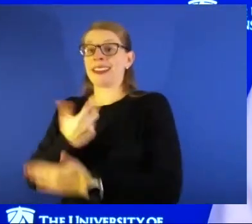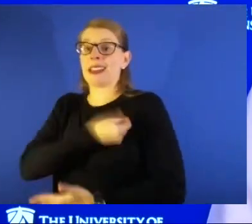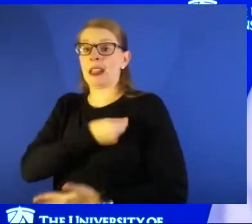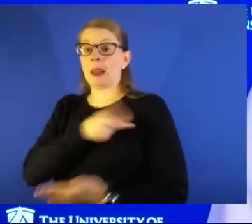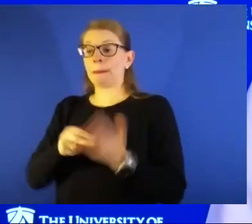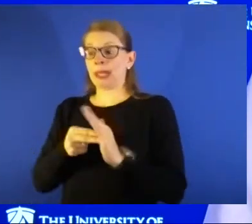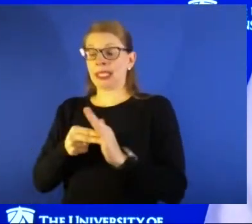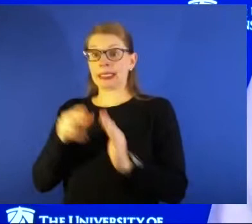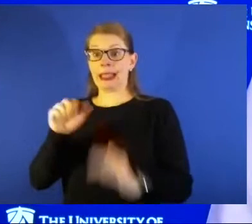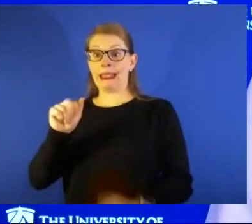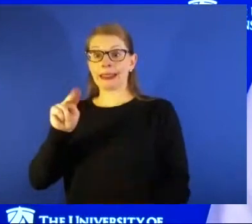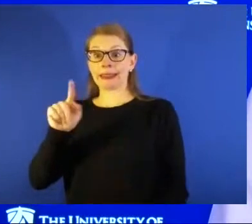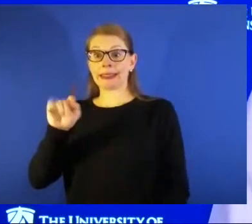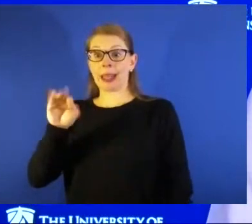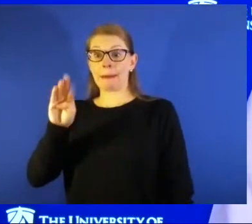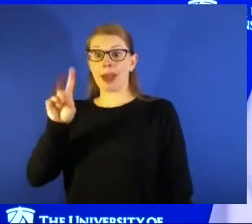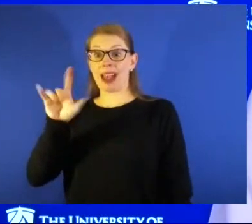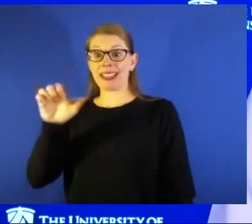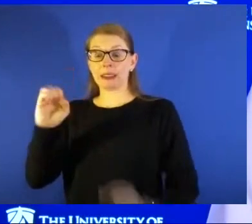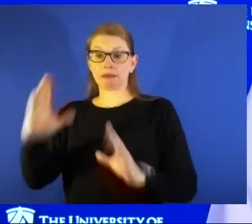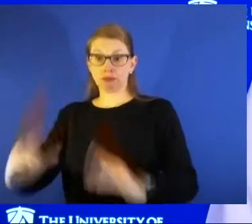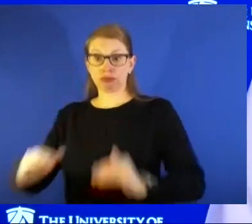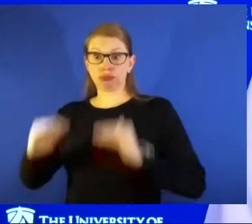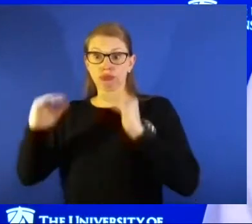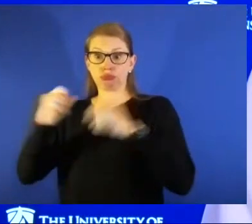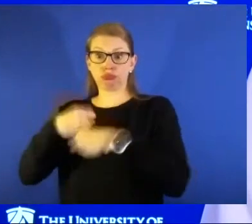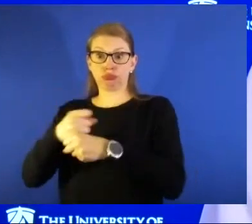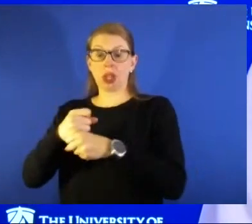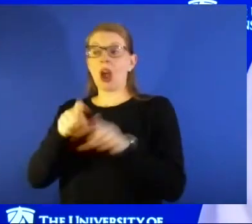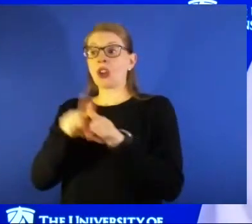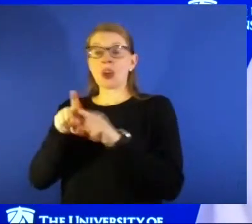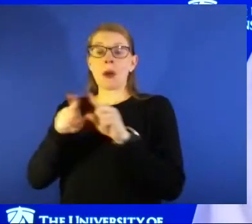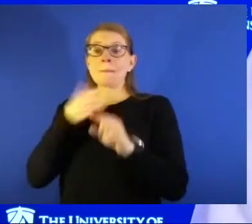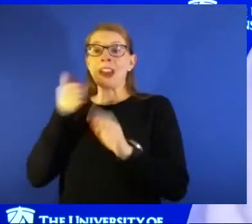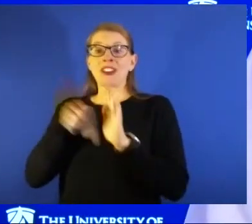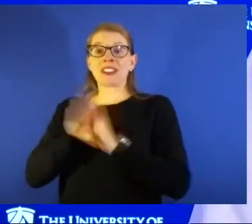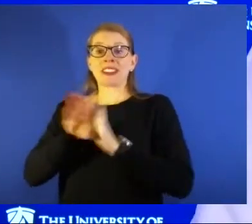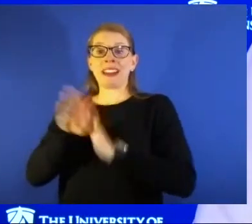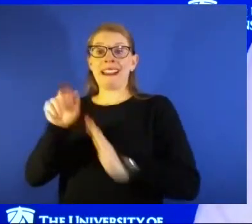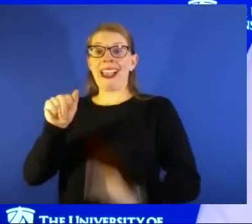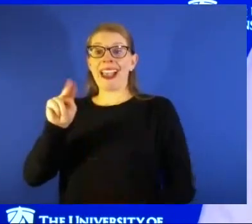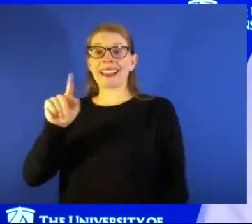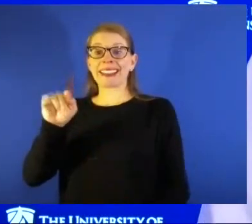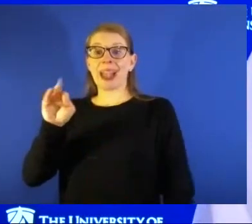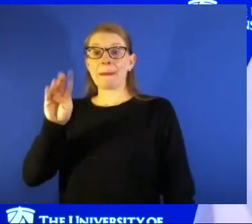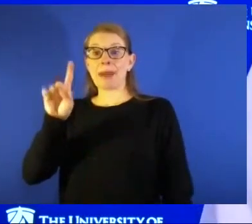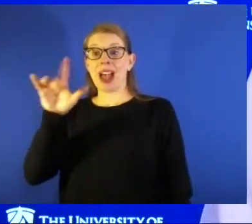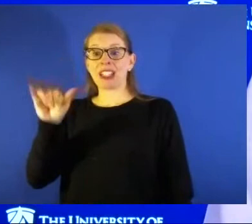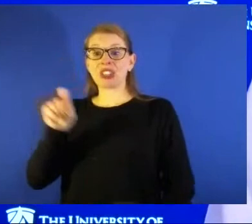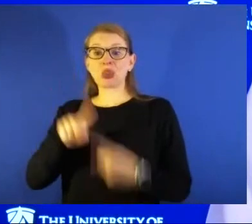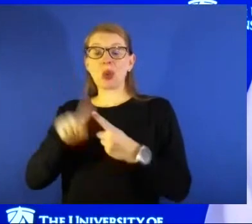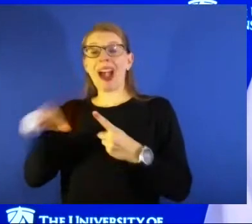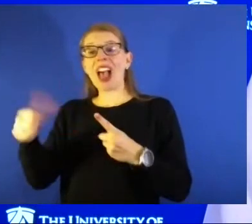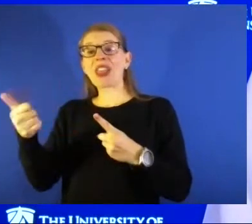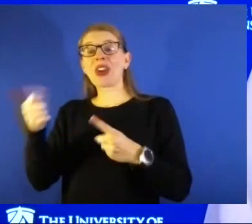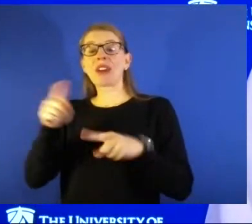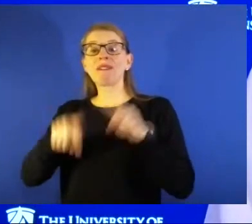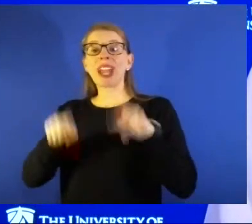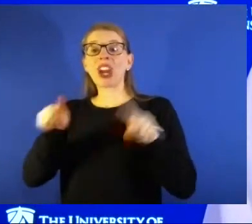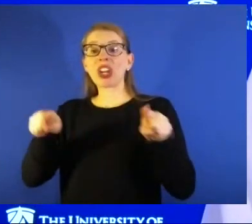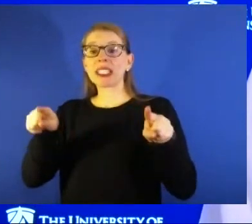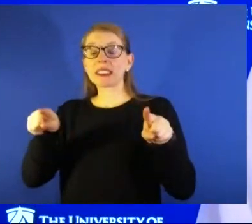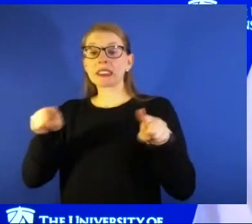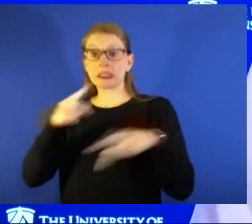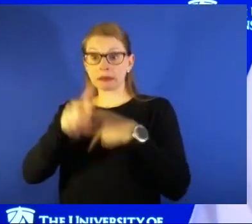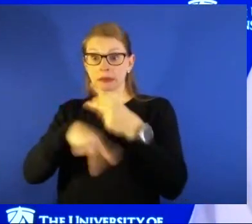of antibodies, but also have a better development of antibodies to other variants that they were not infected with.